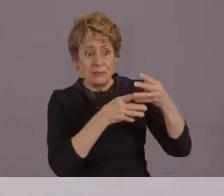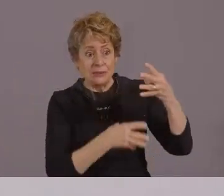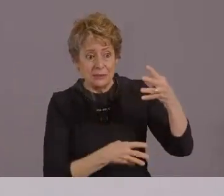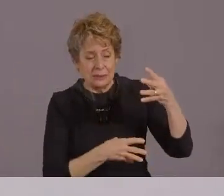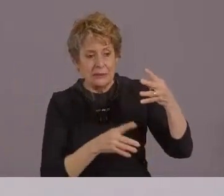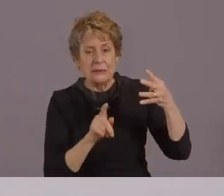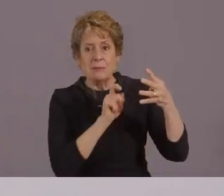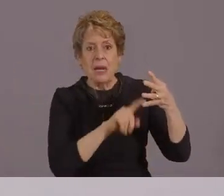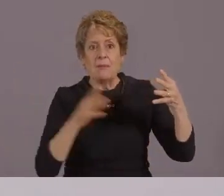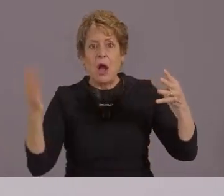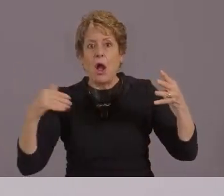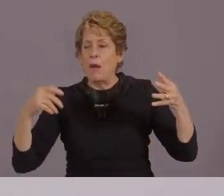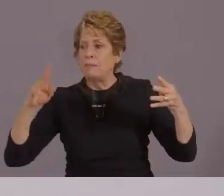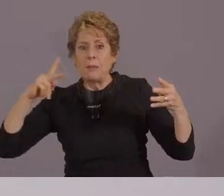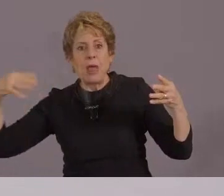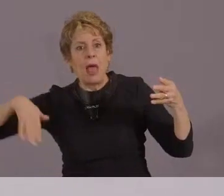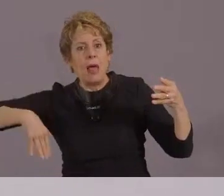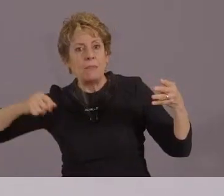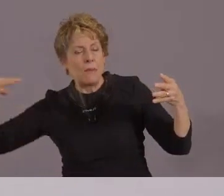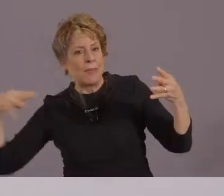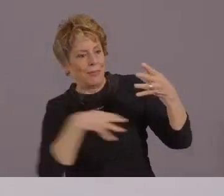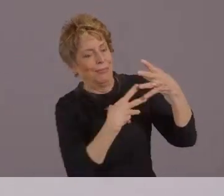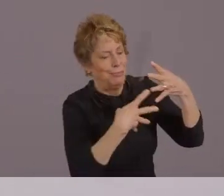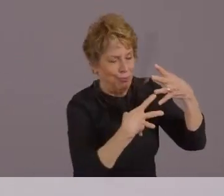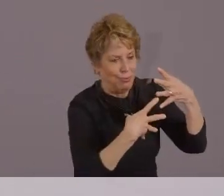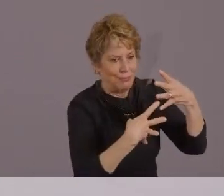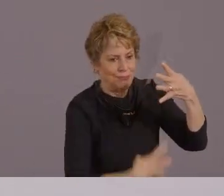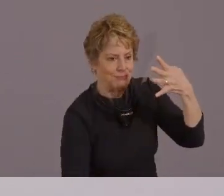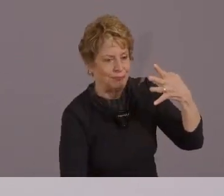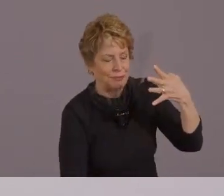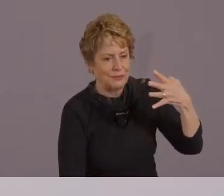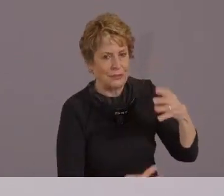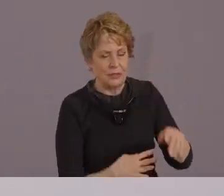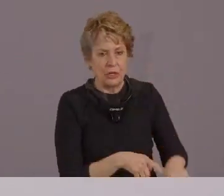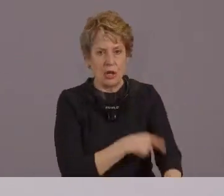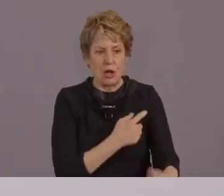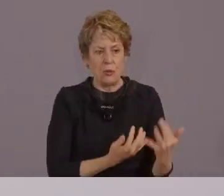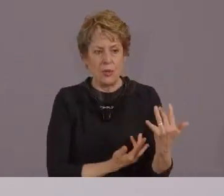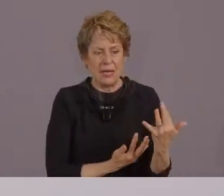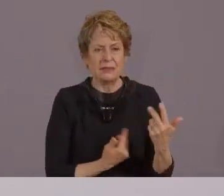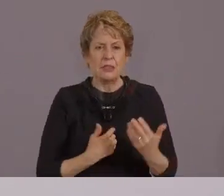you've got a special circumstance like that, we completely understand and we will try to accommodate you.